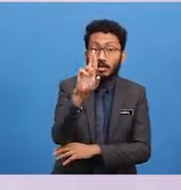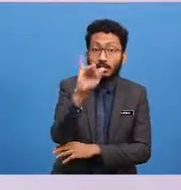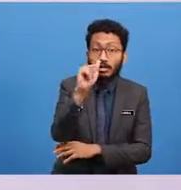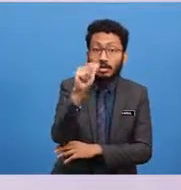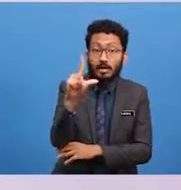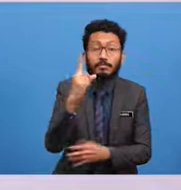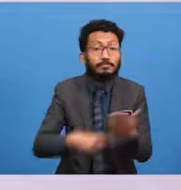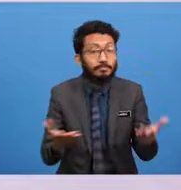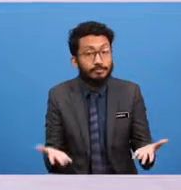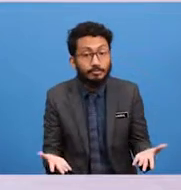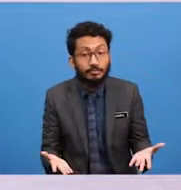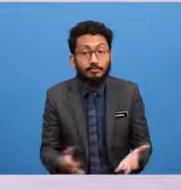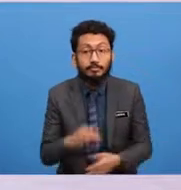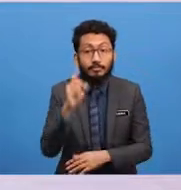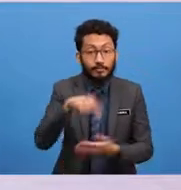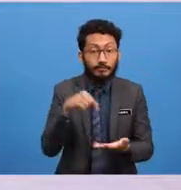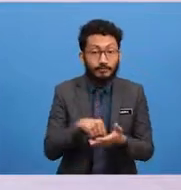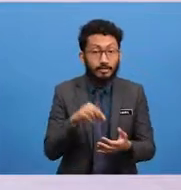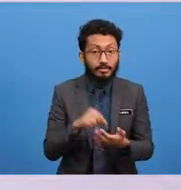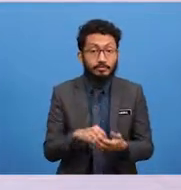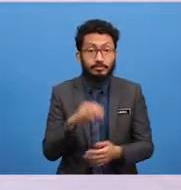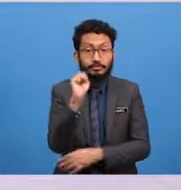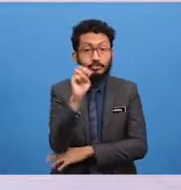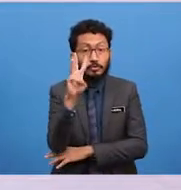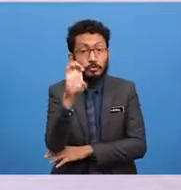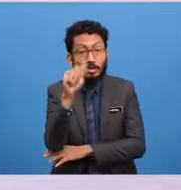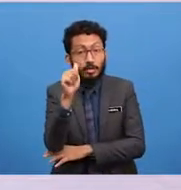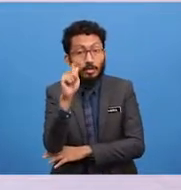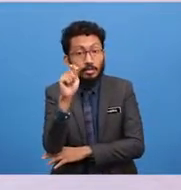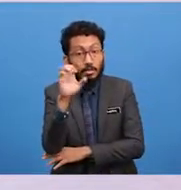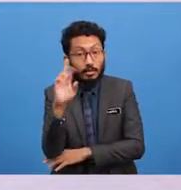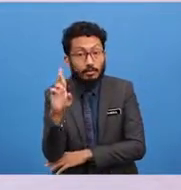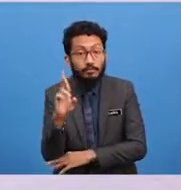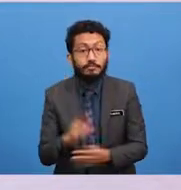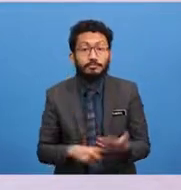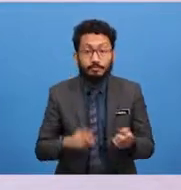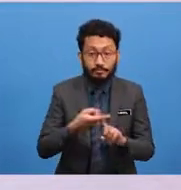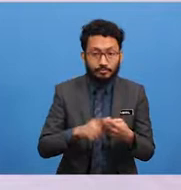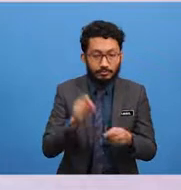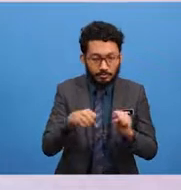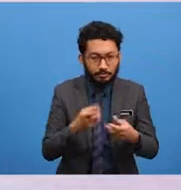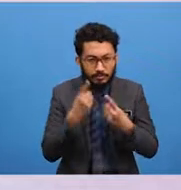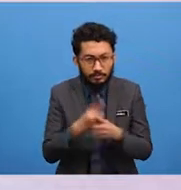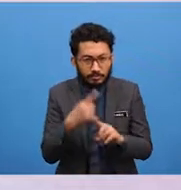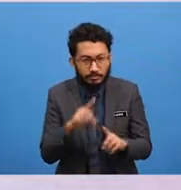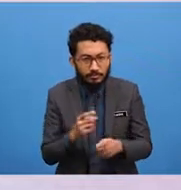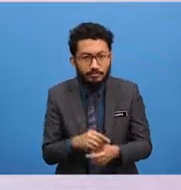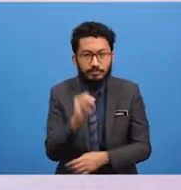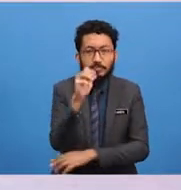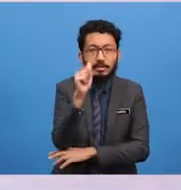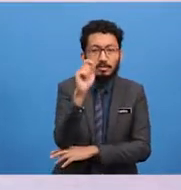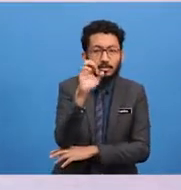sweater? Oops. Friends, can you help me? What's the material of this